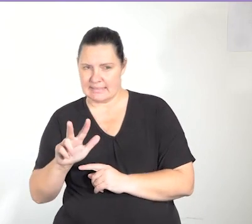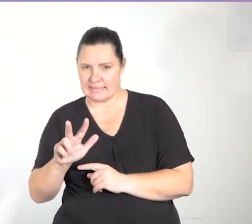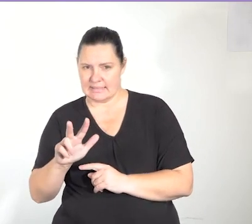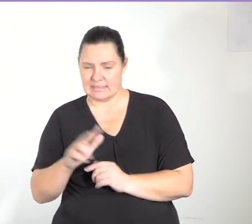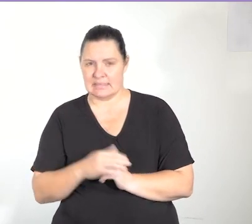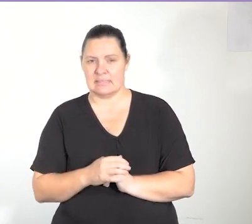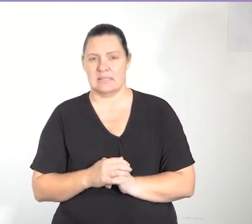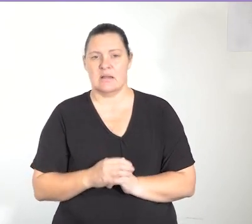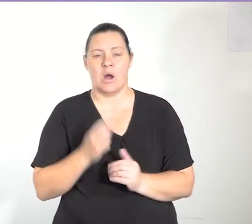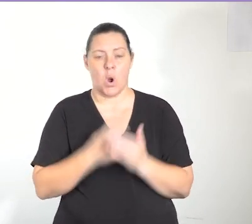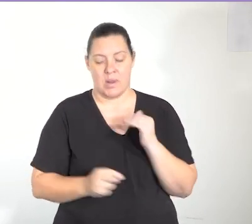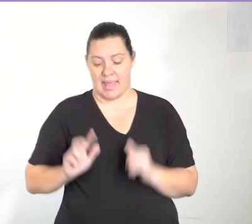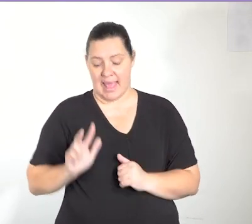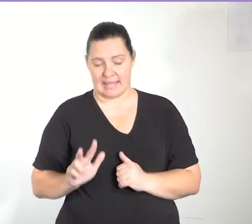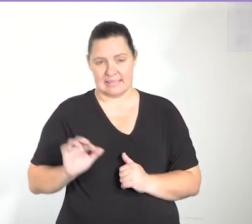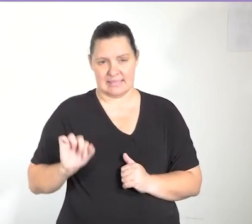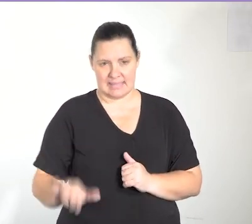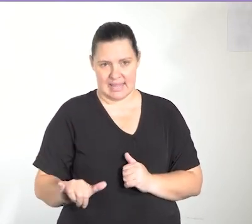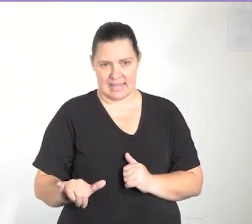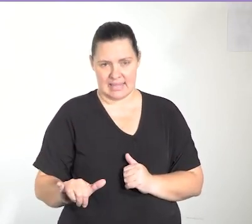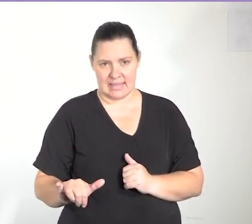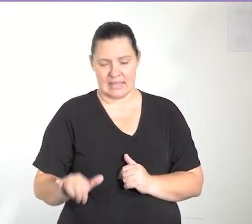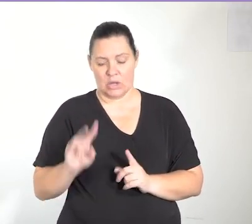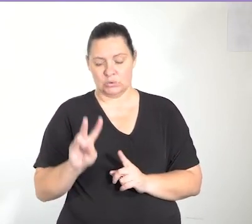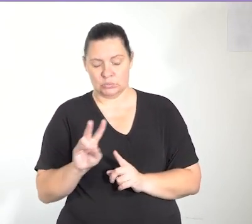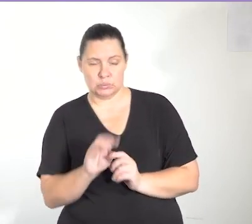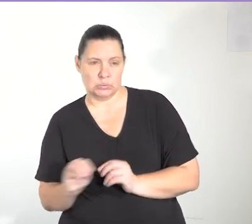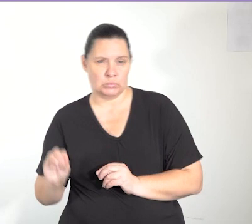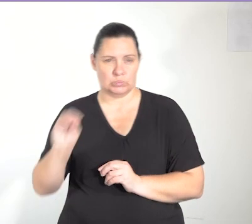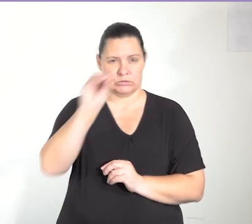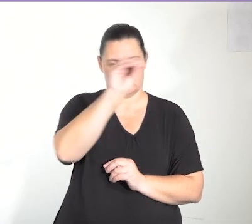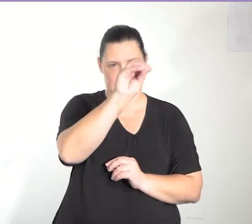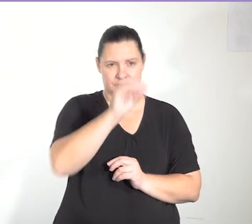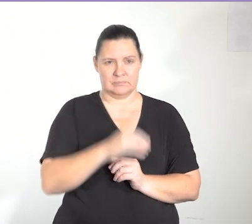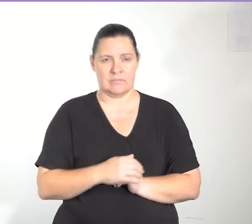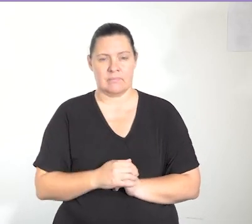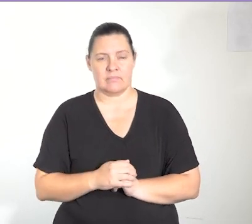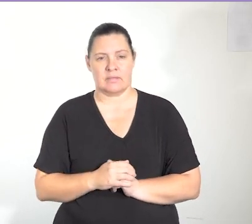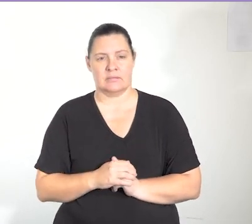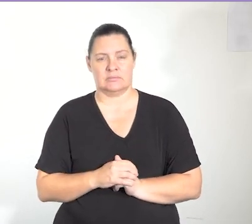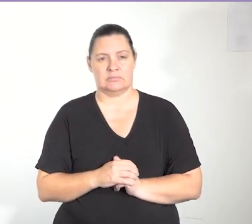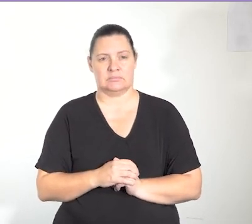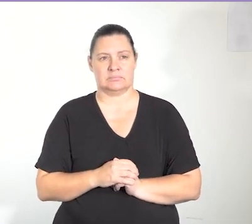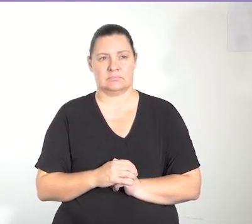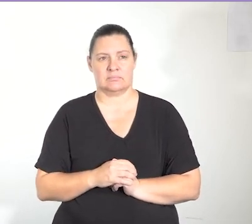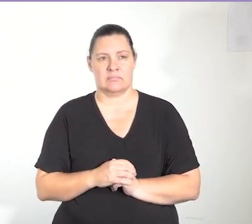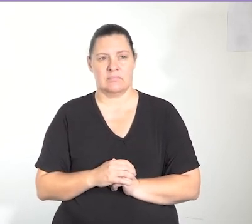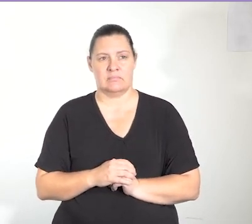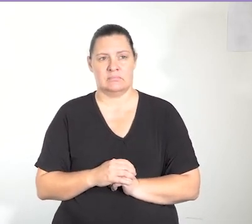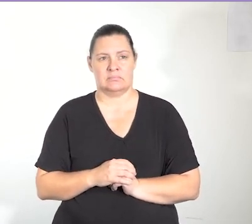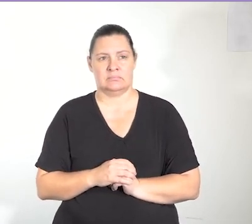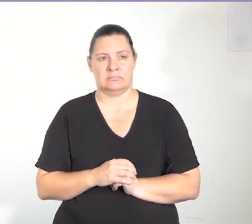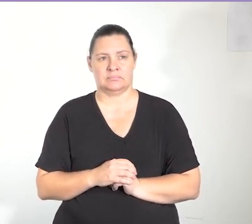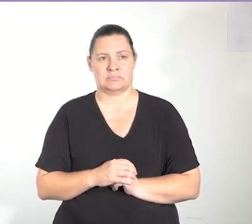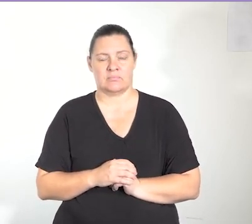28. Only the 8 goes into the ones, and that 2 belongs to the